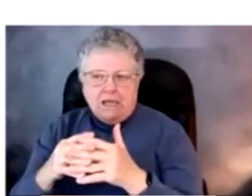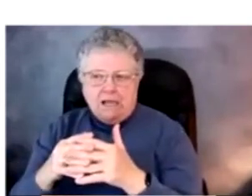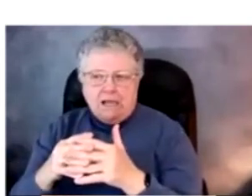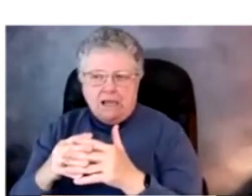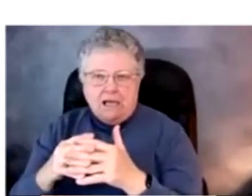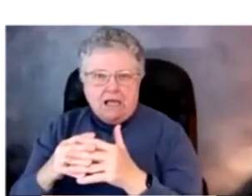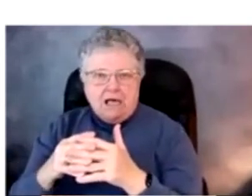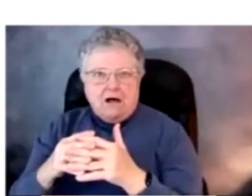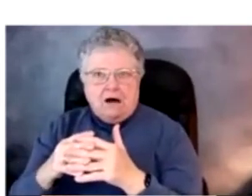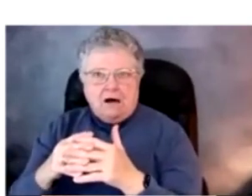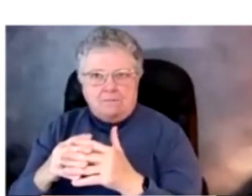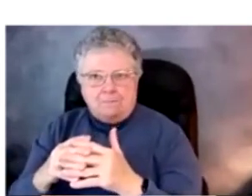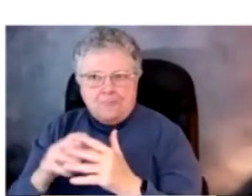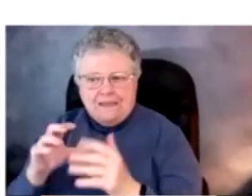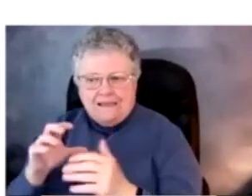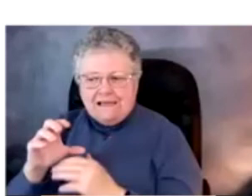Census has